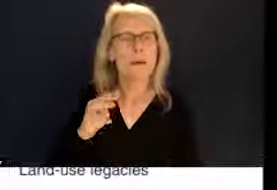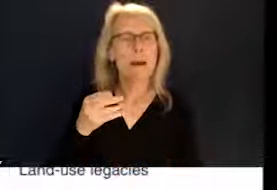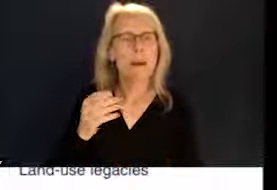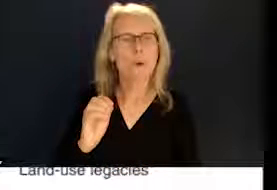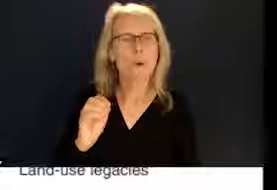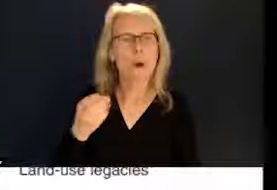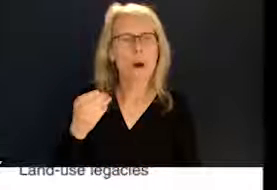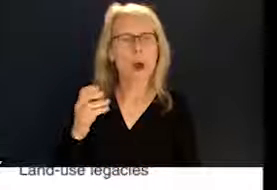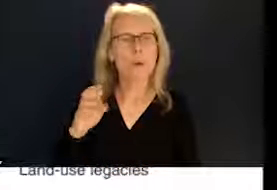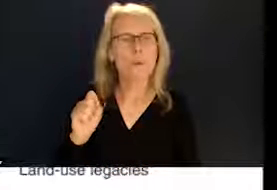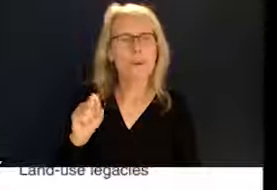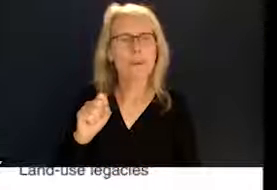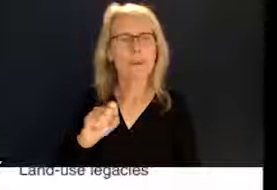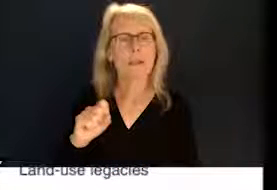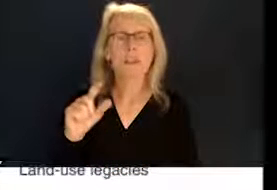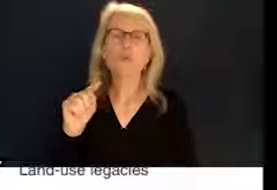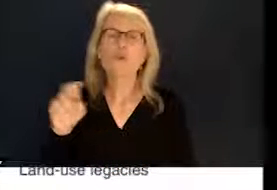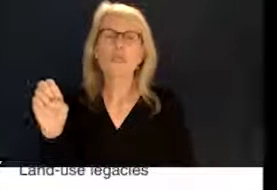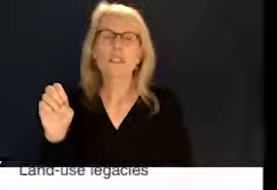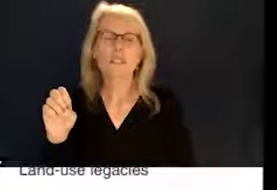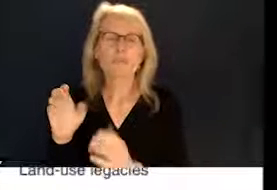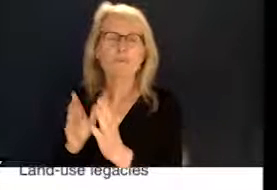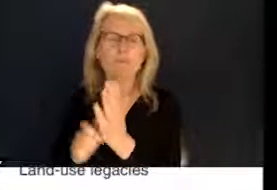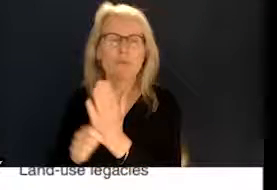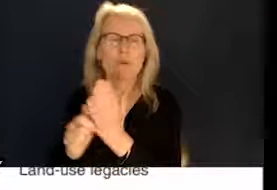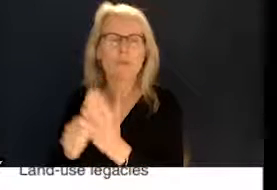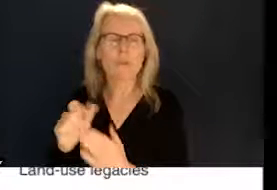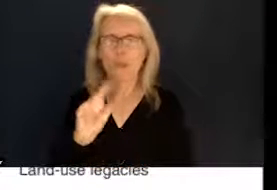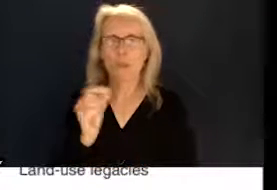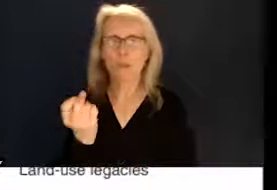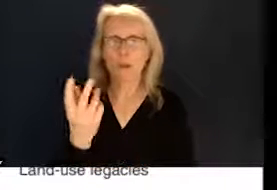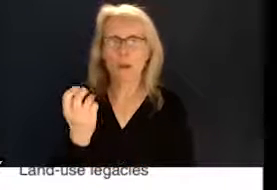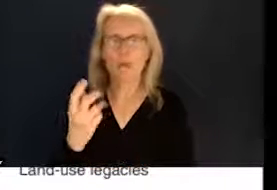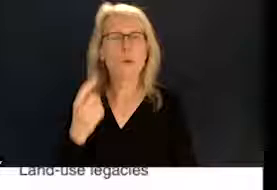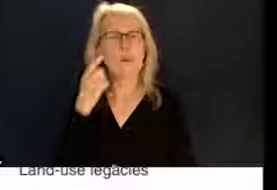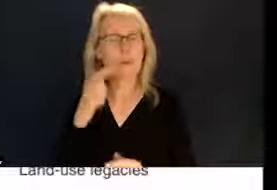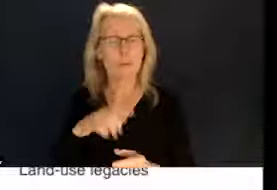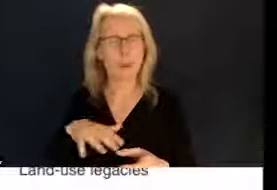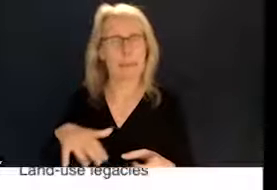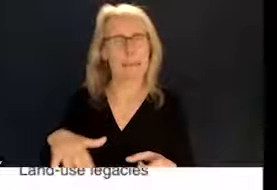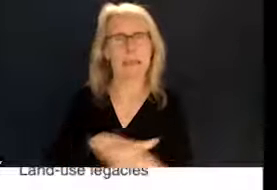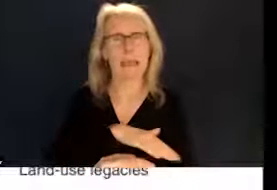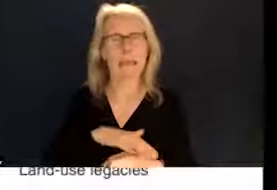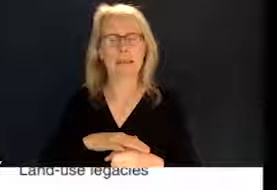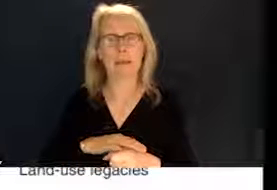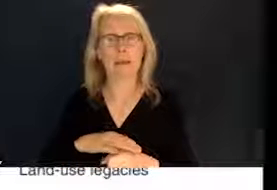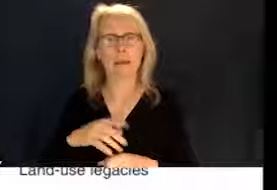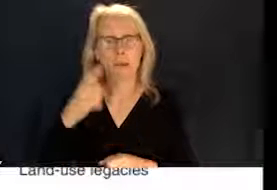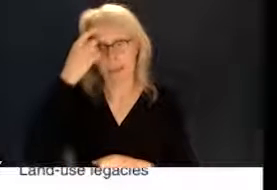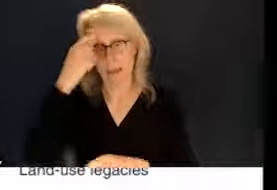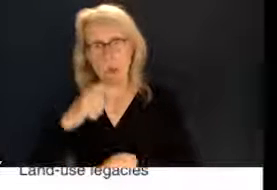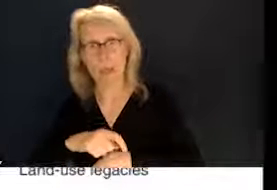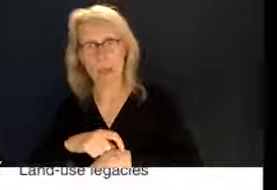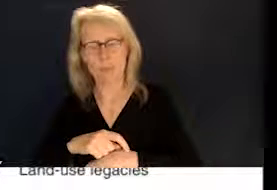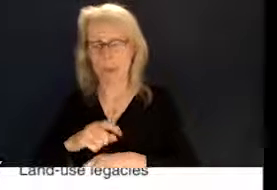in 2012, really started to unpack how we think about space and time with human beings on the